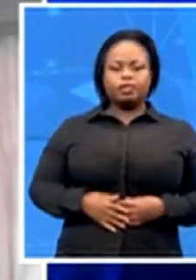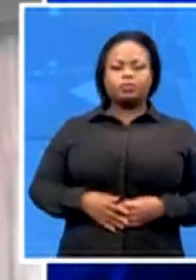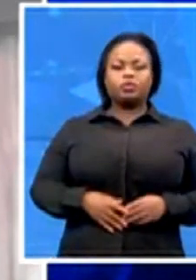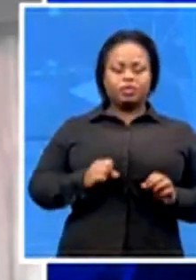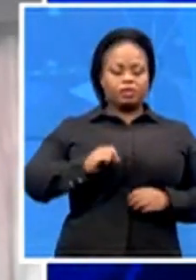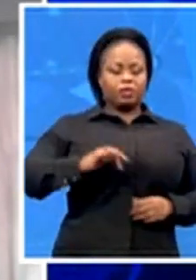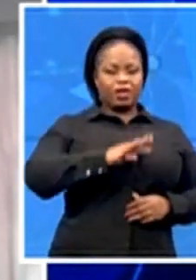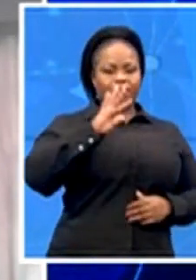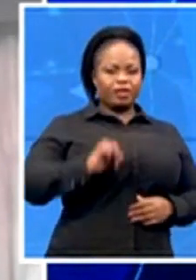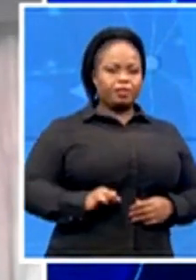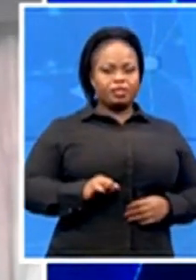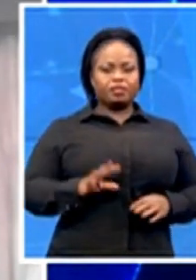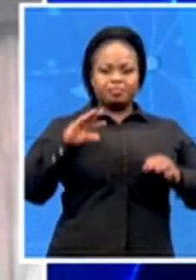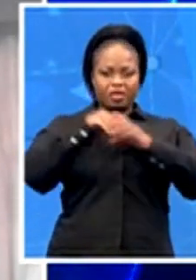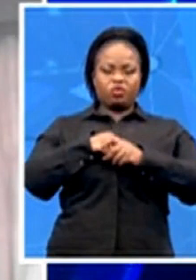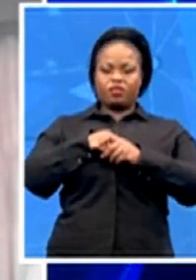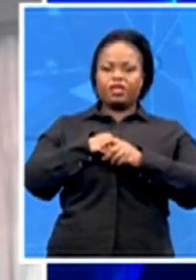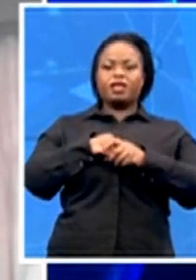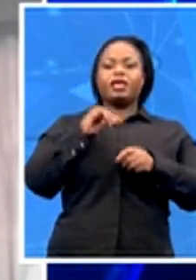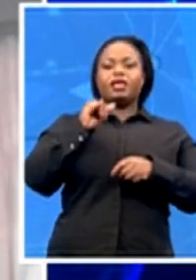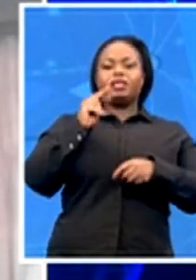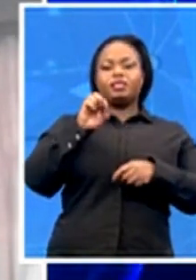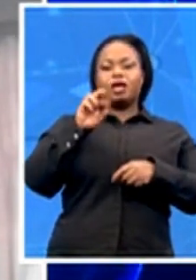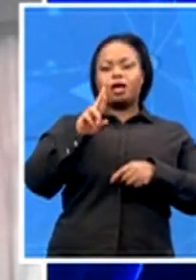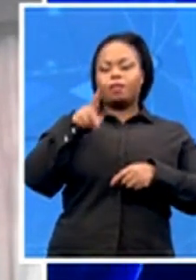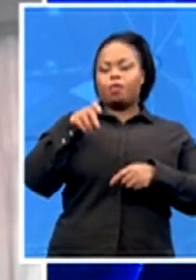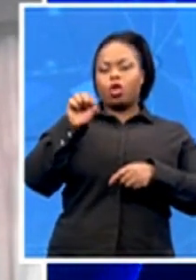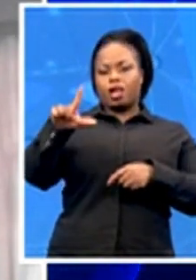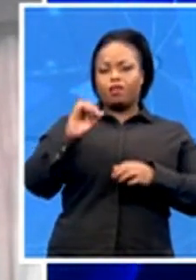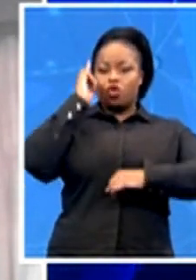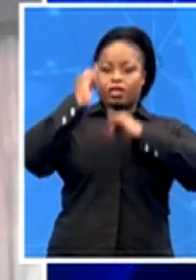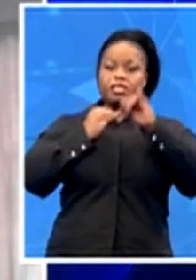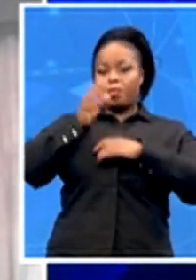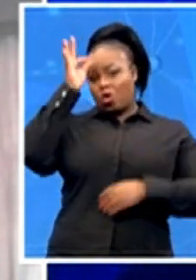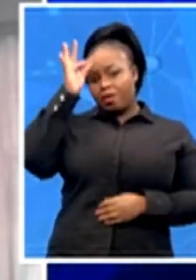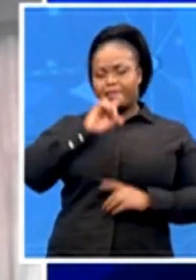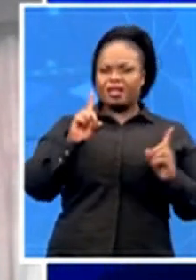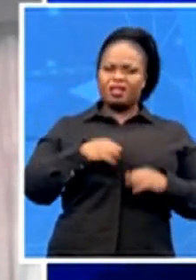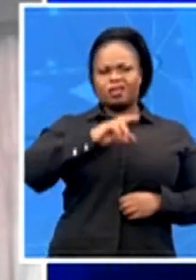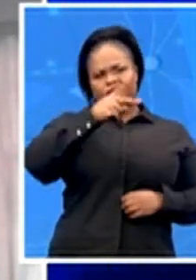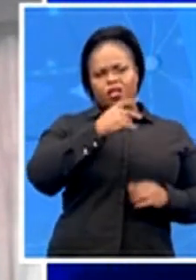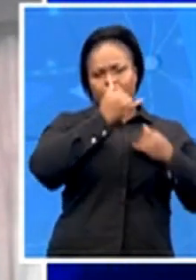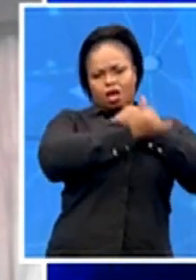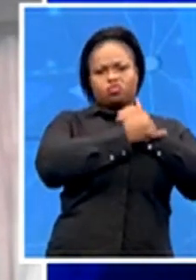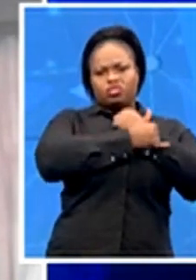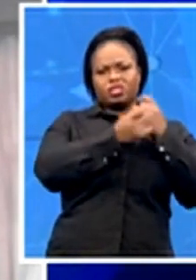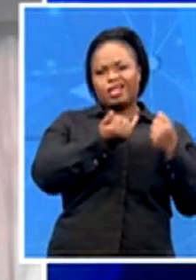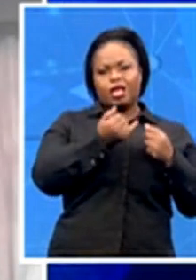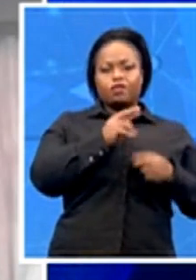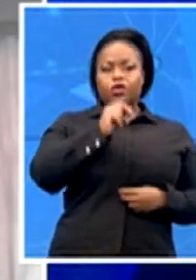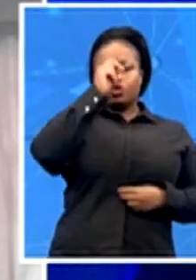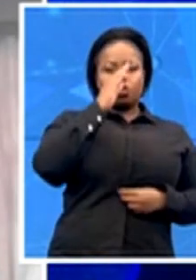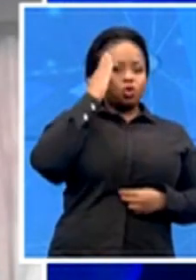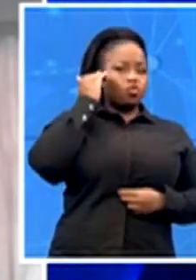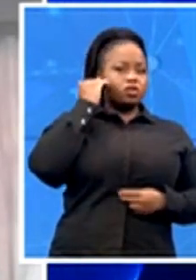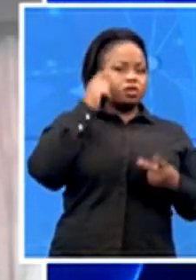other countries across the world form part of Interpol. However, other countries, such as parts of North Korea, do not form part of Interpol. So what